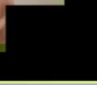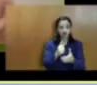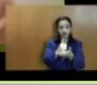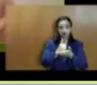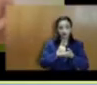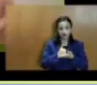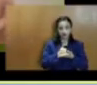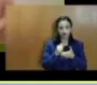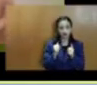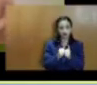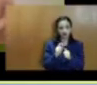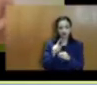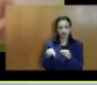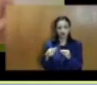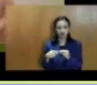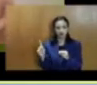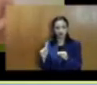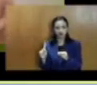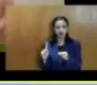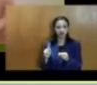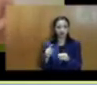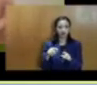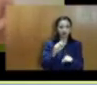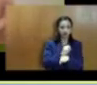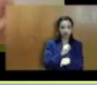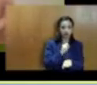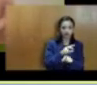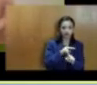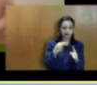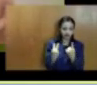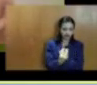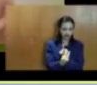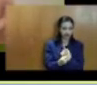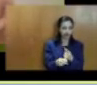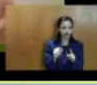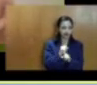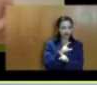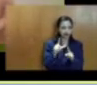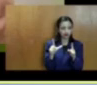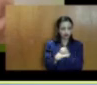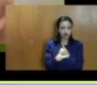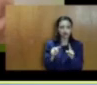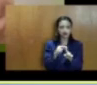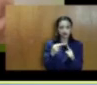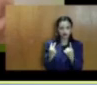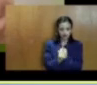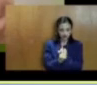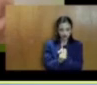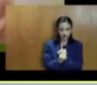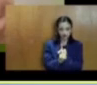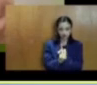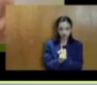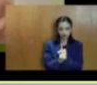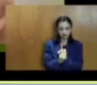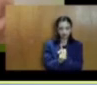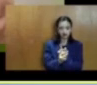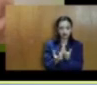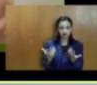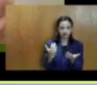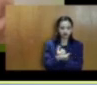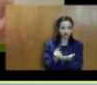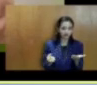some of the labor aspects, social sustainability aspects in the supply chain.